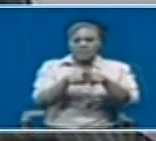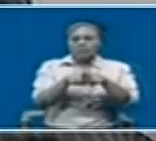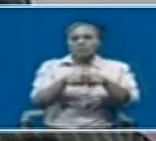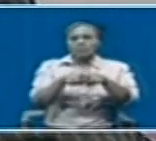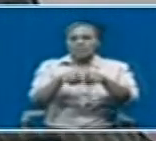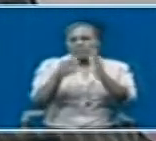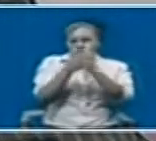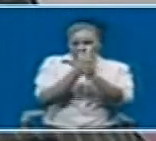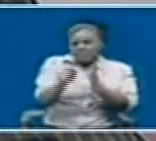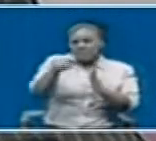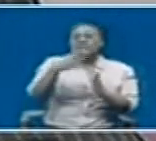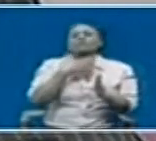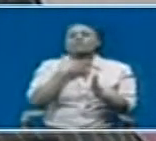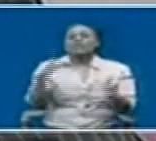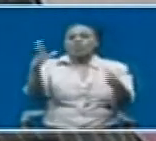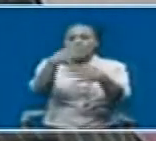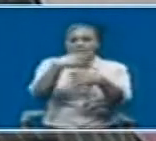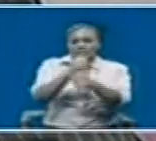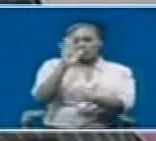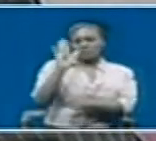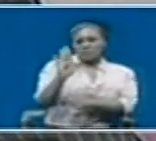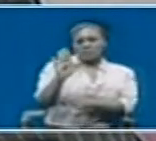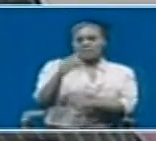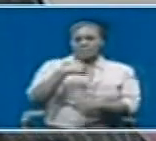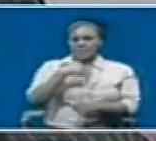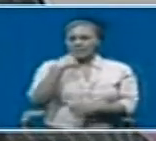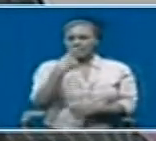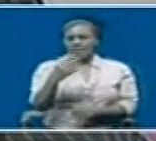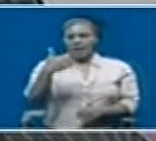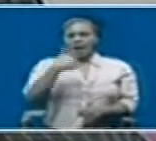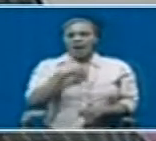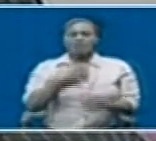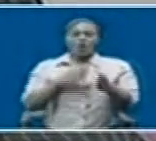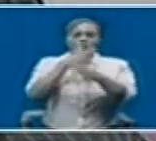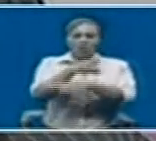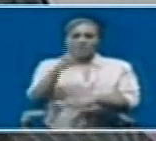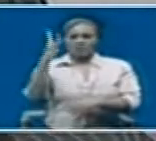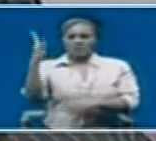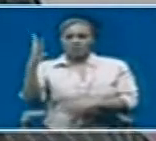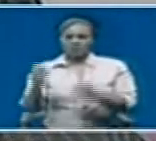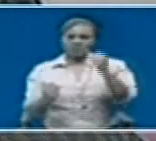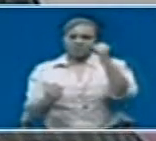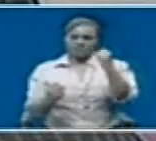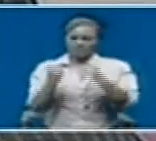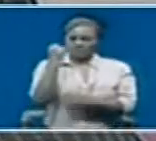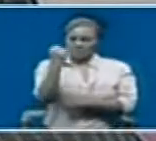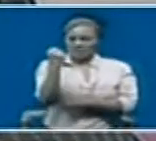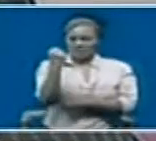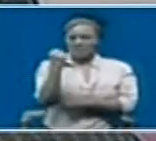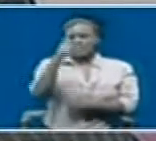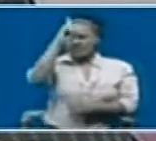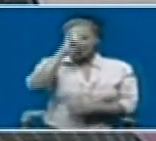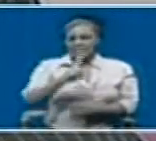of skills they want for their companies. I'd say we have over 45, between 45 and 50